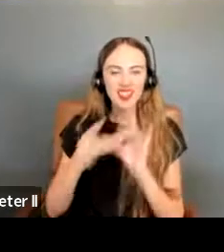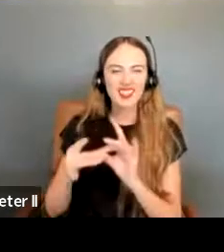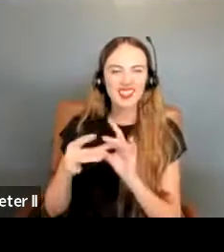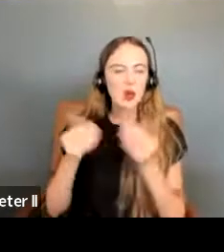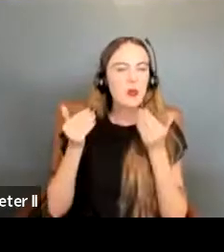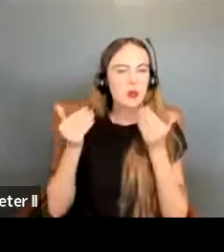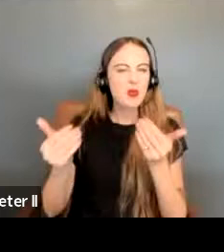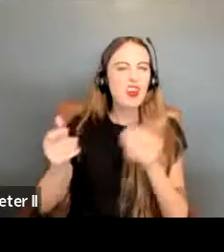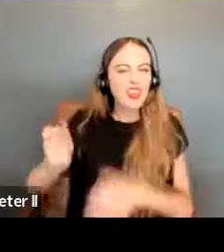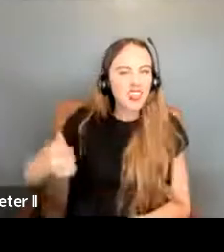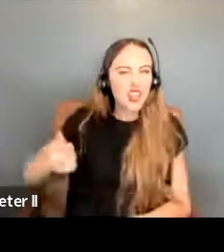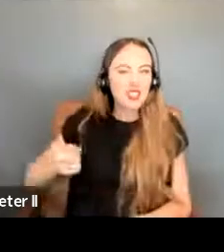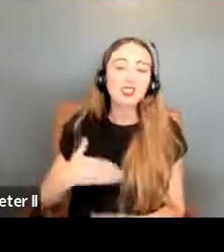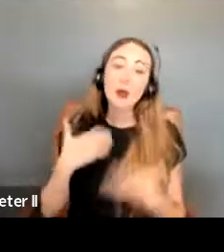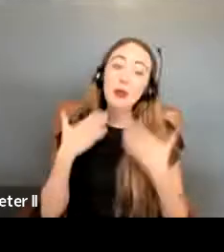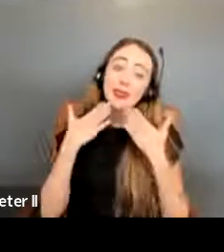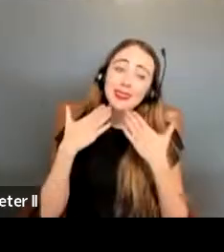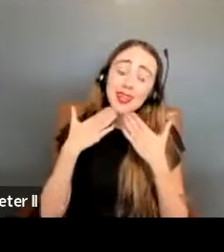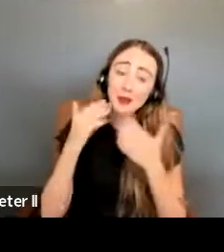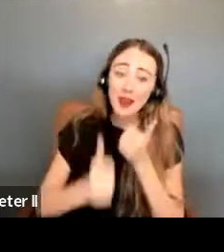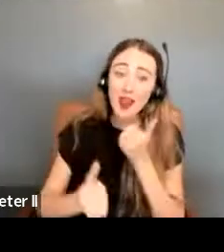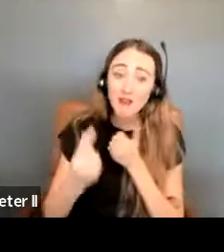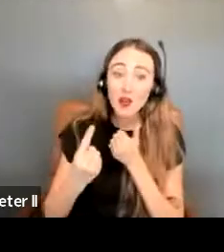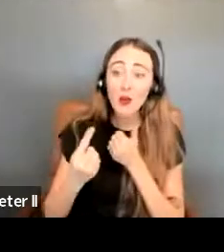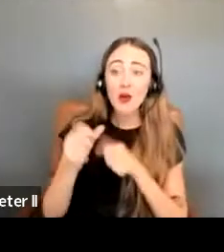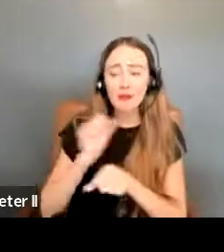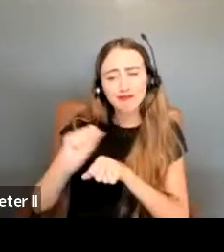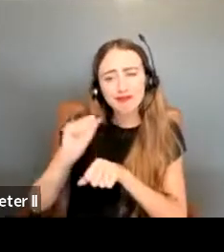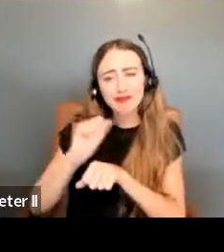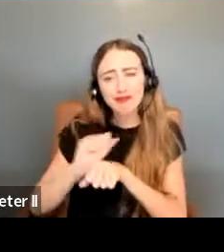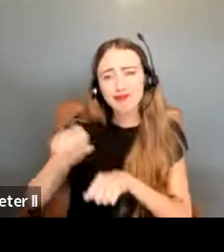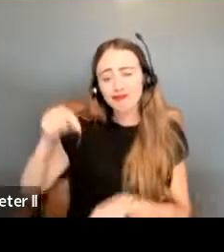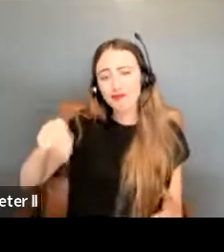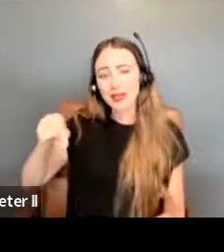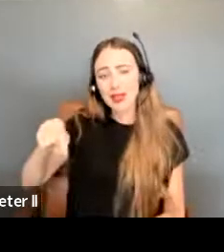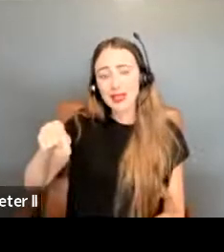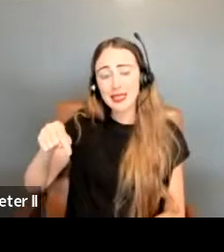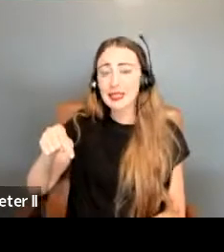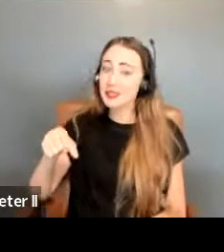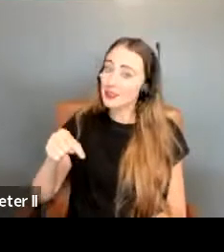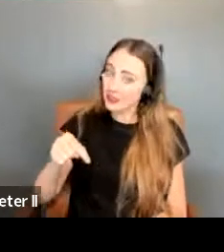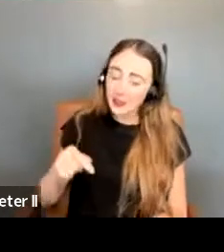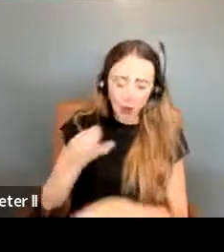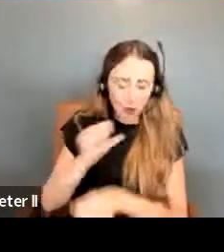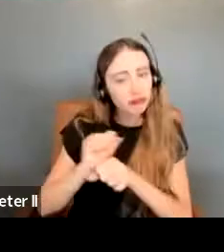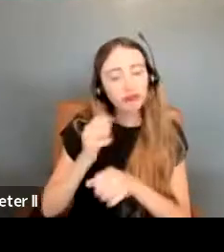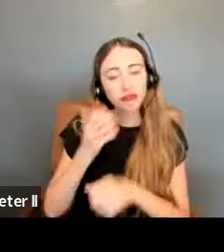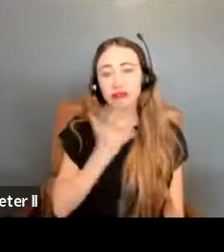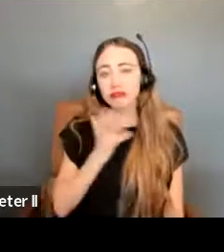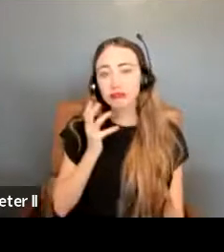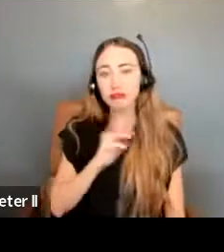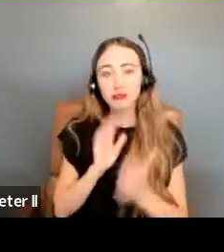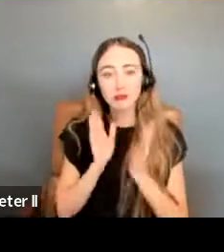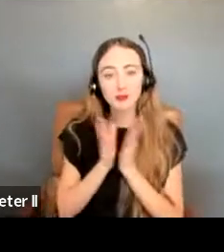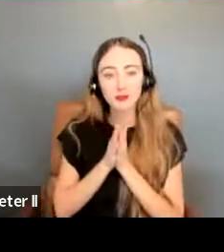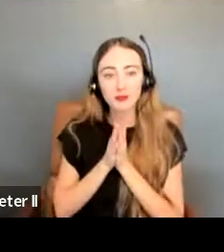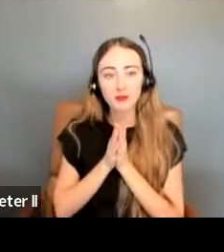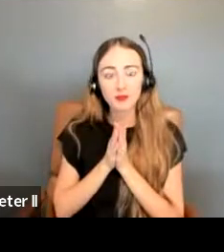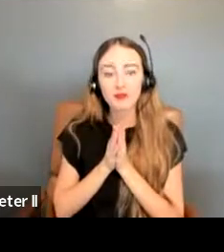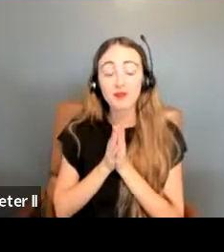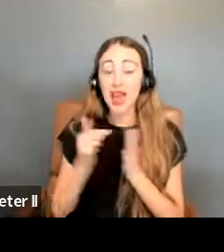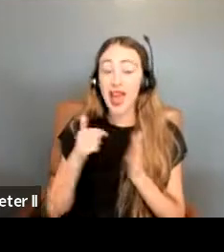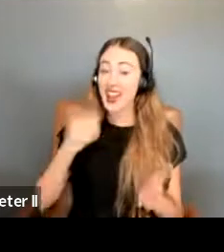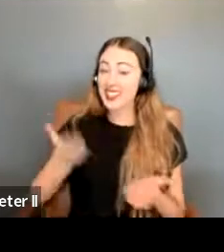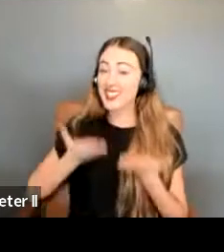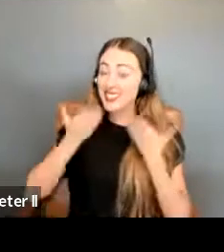moving our judges. So I want to thank everyone who worked very hard on this and diligently on this. I do suggest